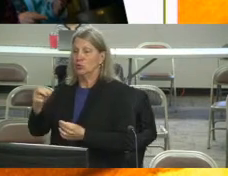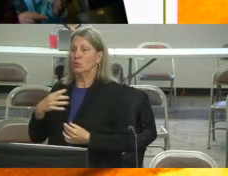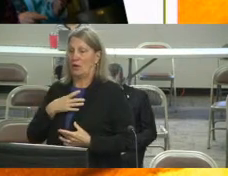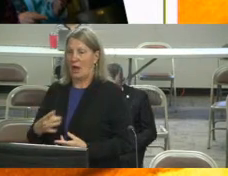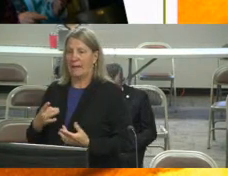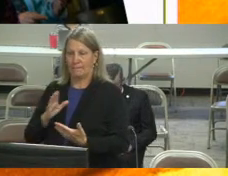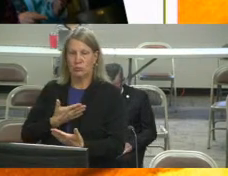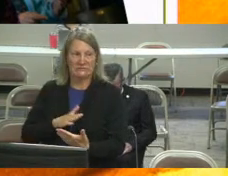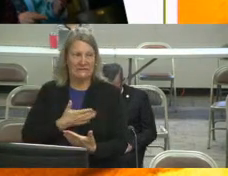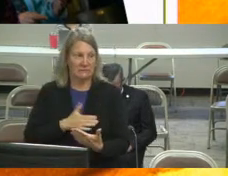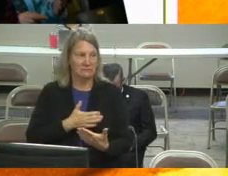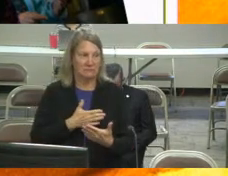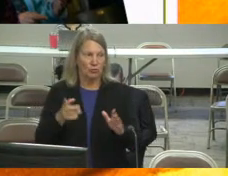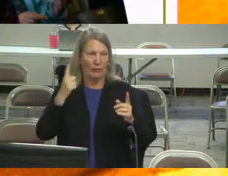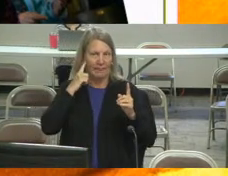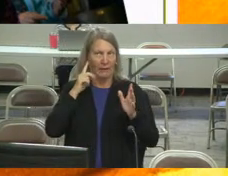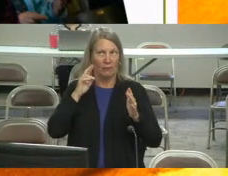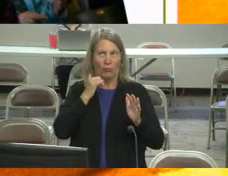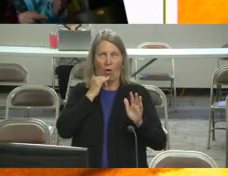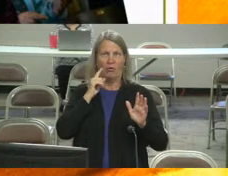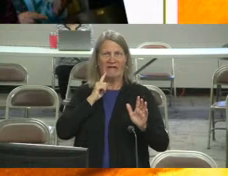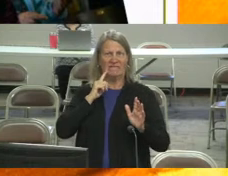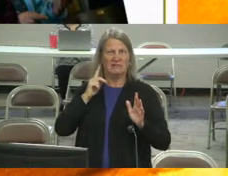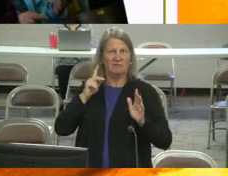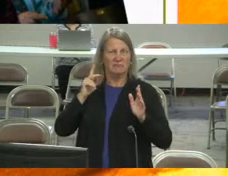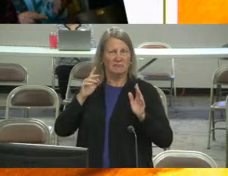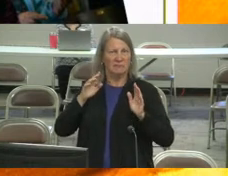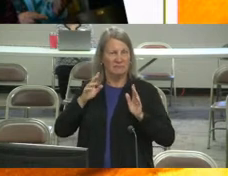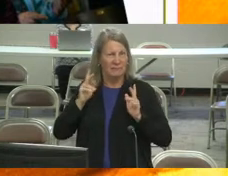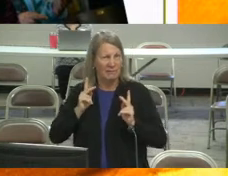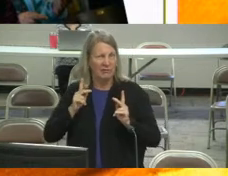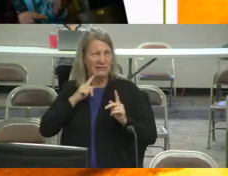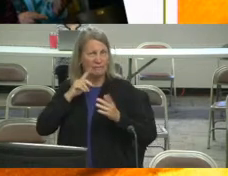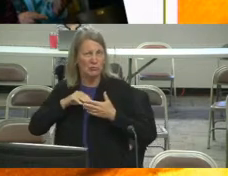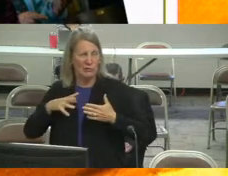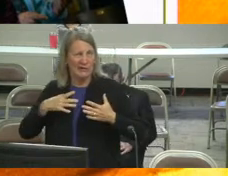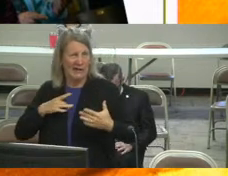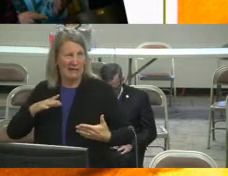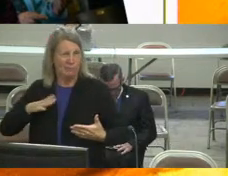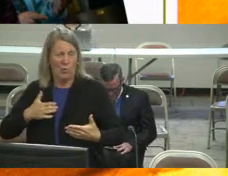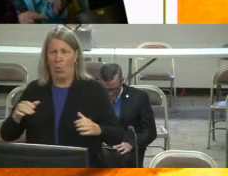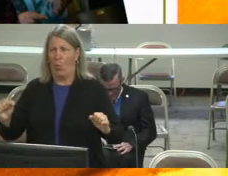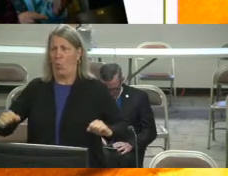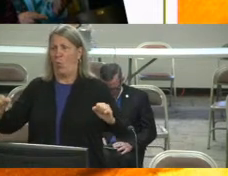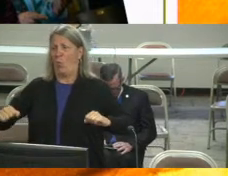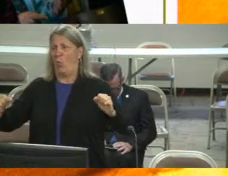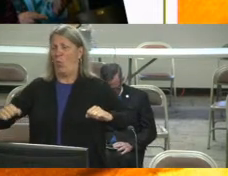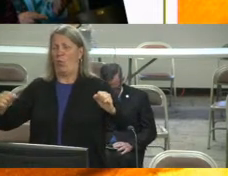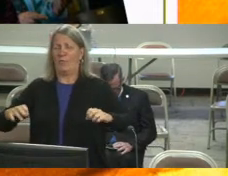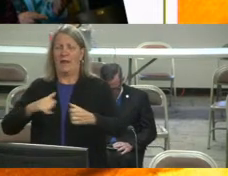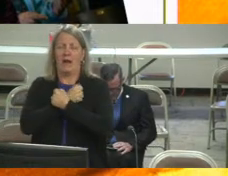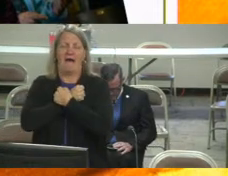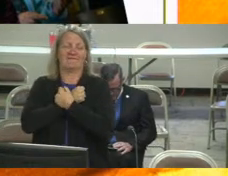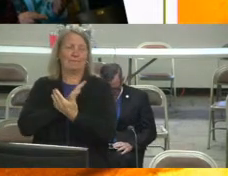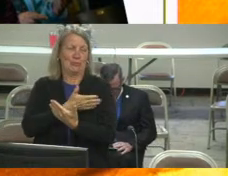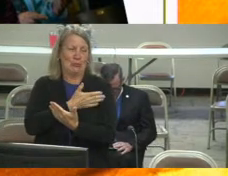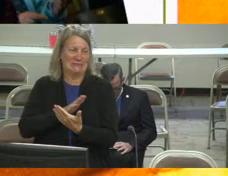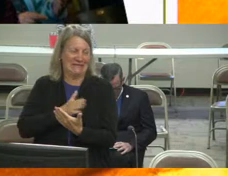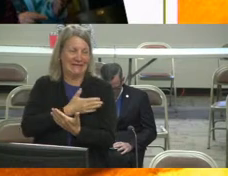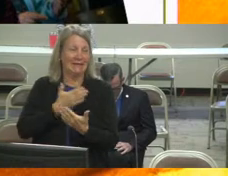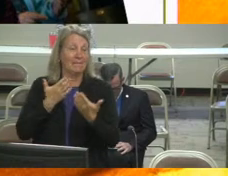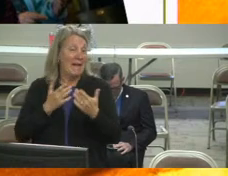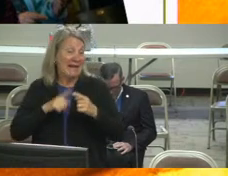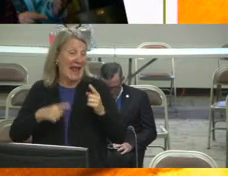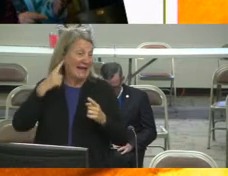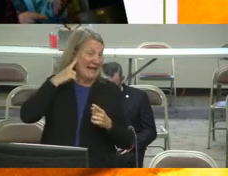and he's very popular many of our students do like music some people think deaf people enjoy music but yes in